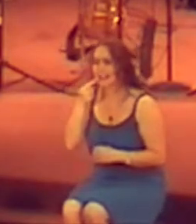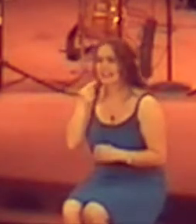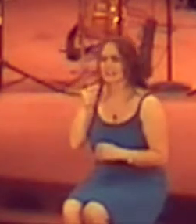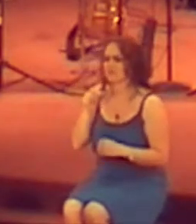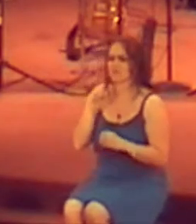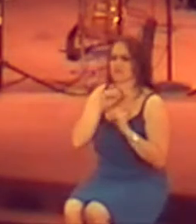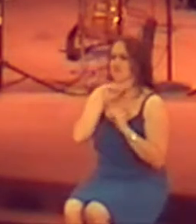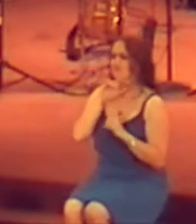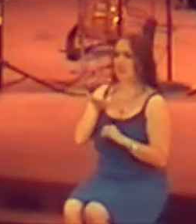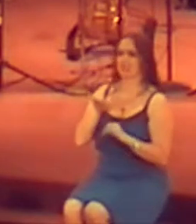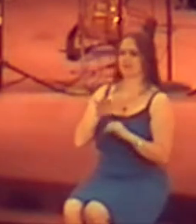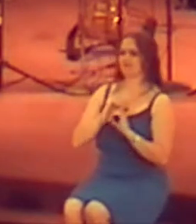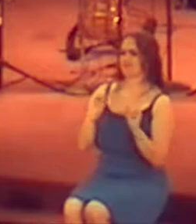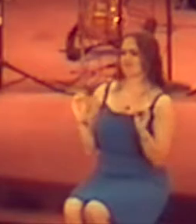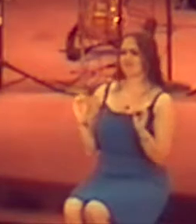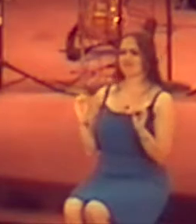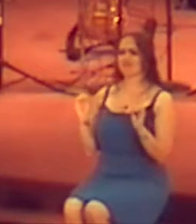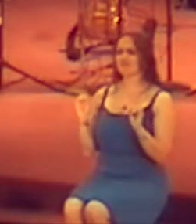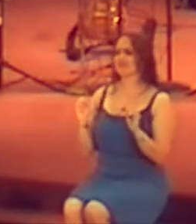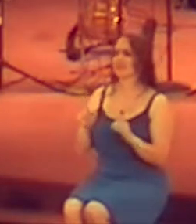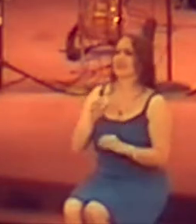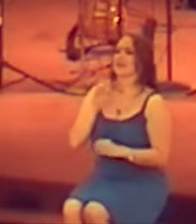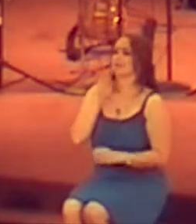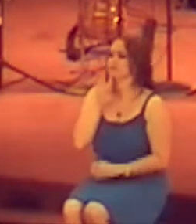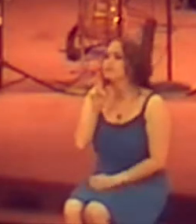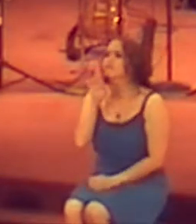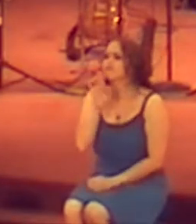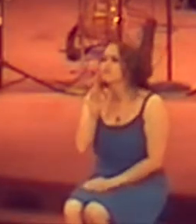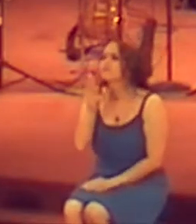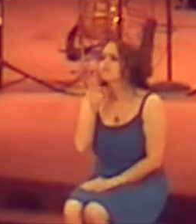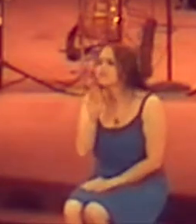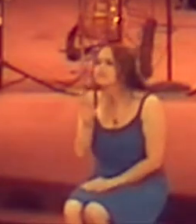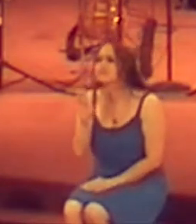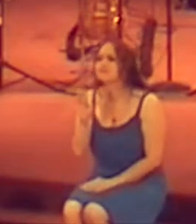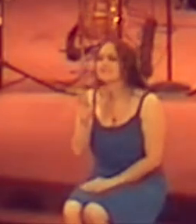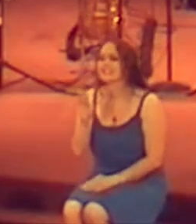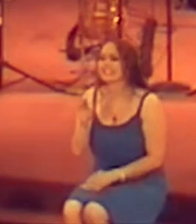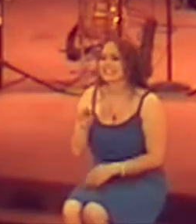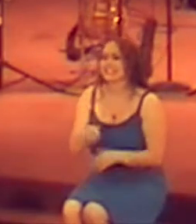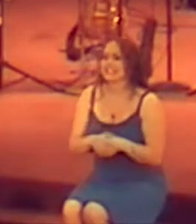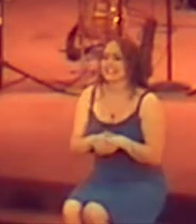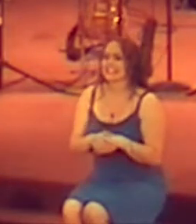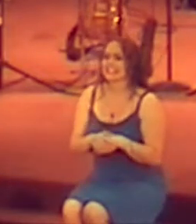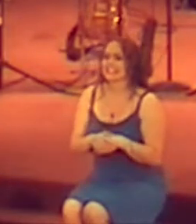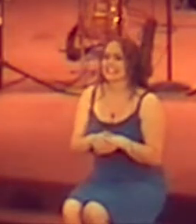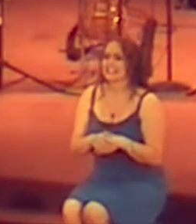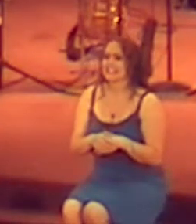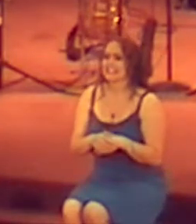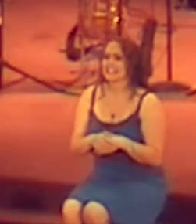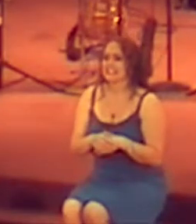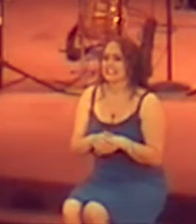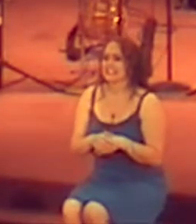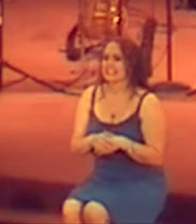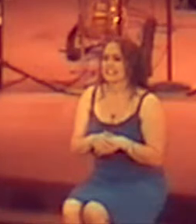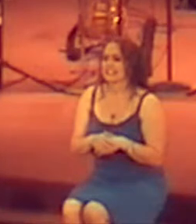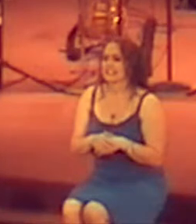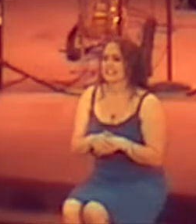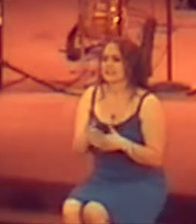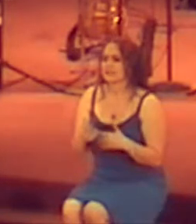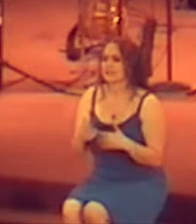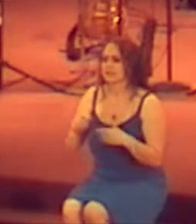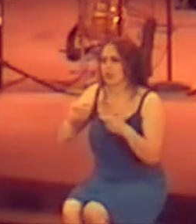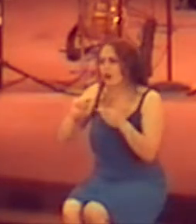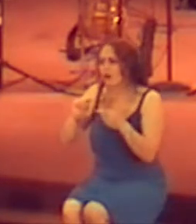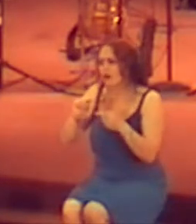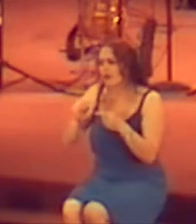anything. You can just go on and on and on. You could tear someone down and not feel any inflammation. You